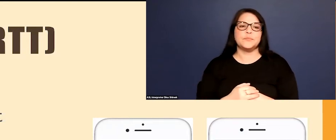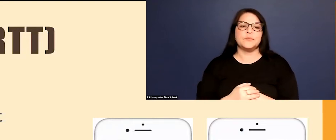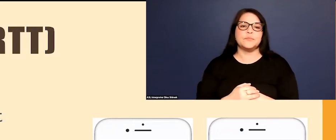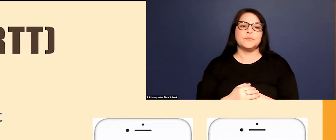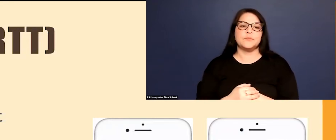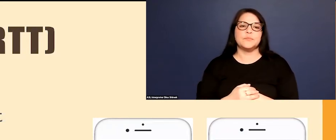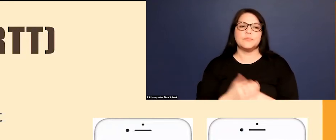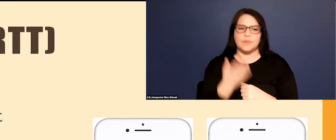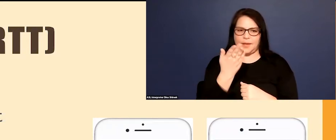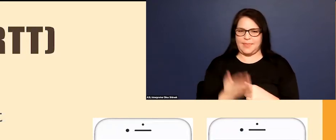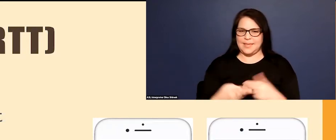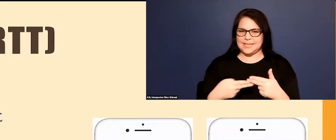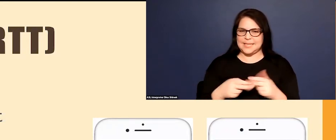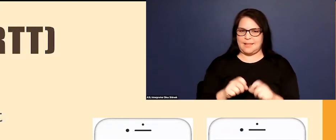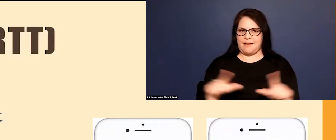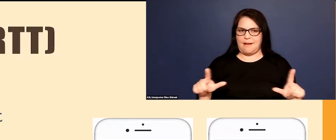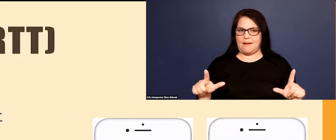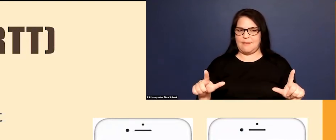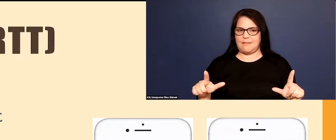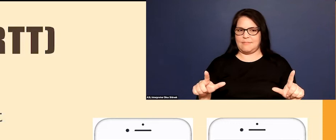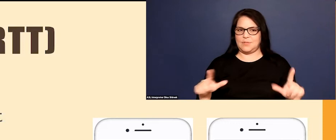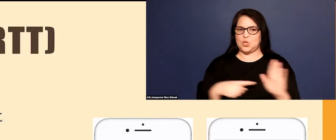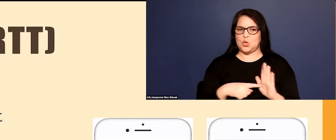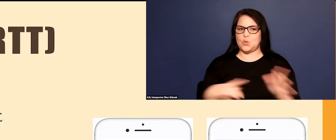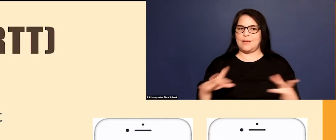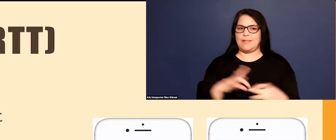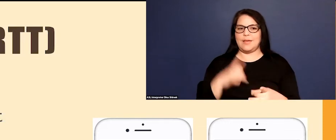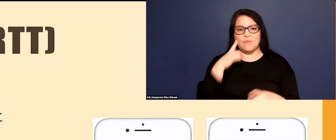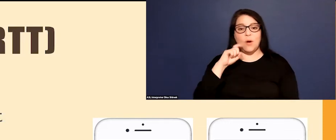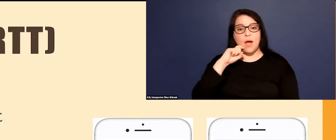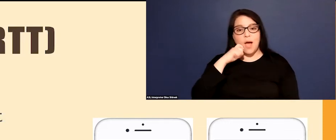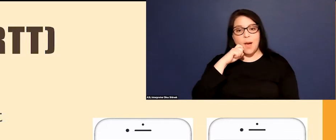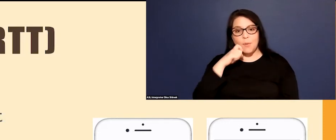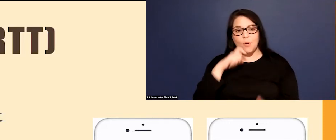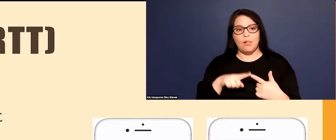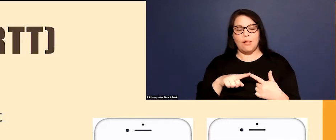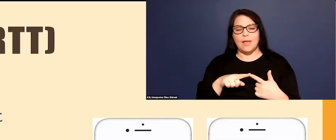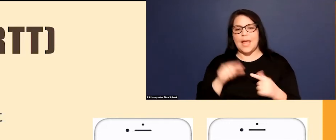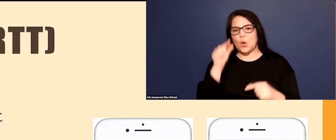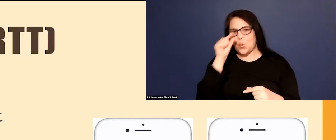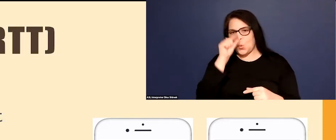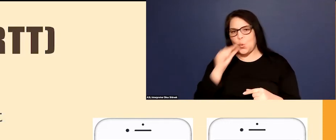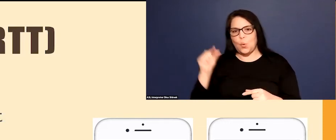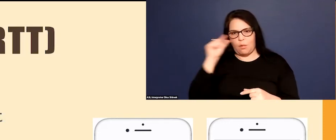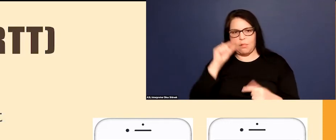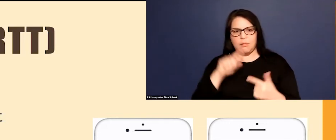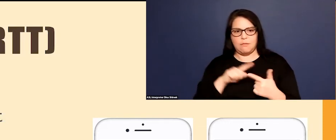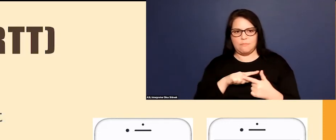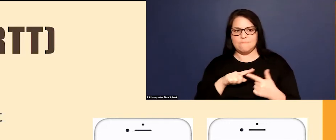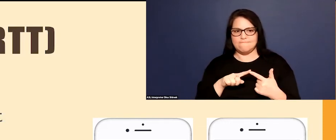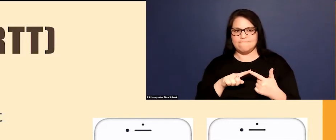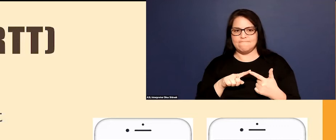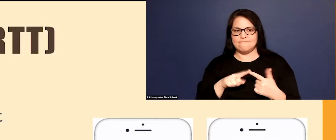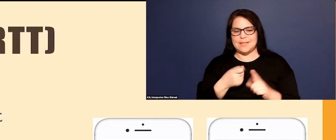On this slide are links for Apple and Google that